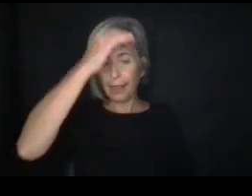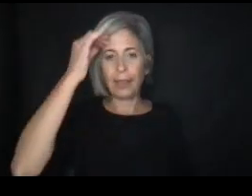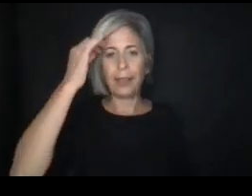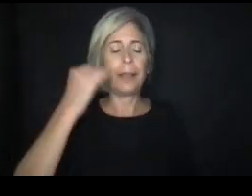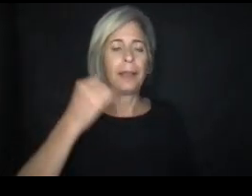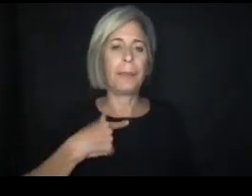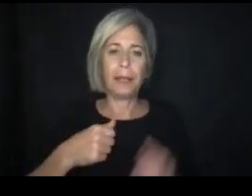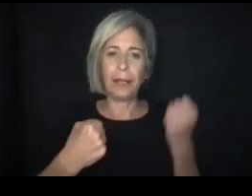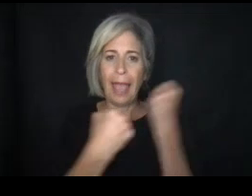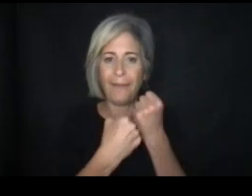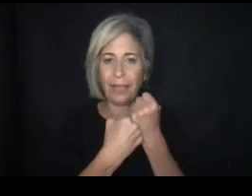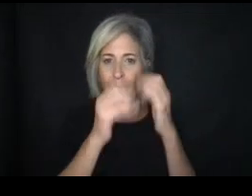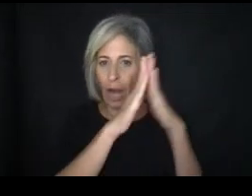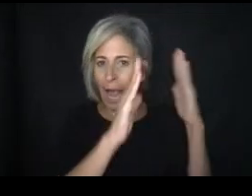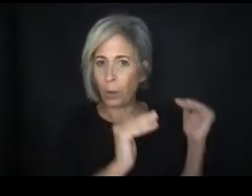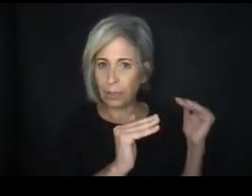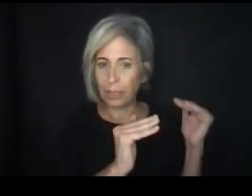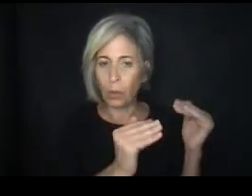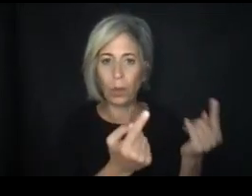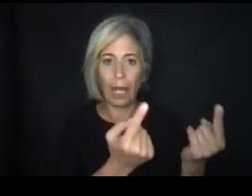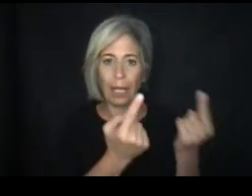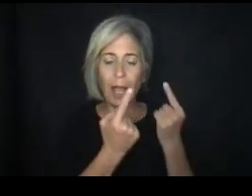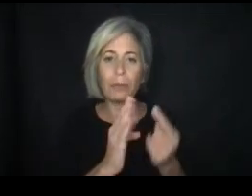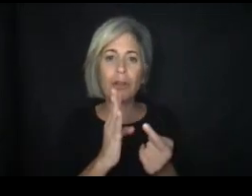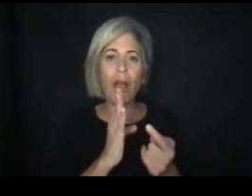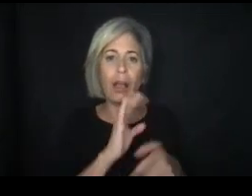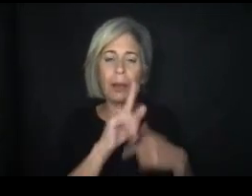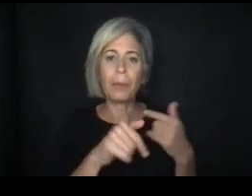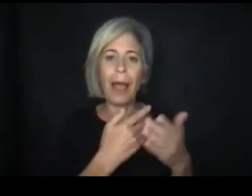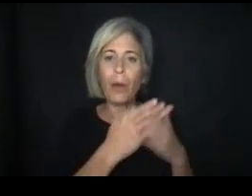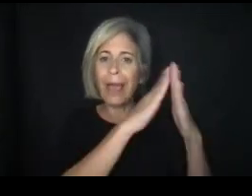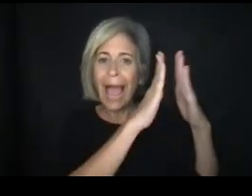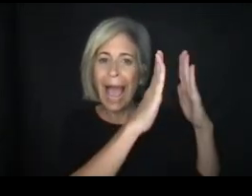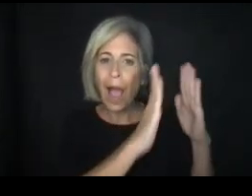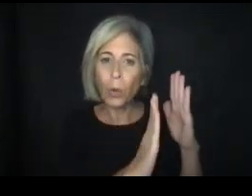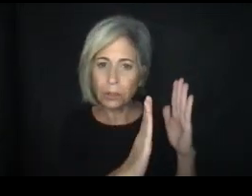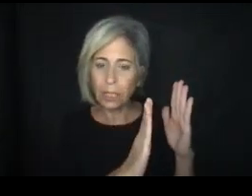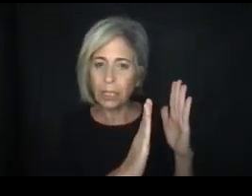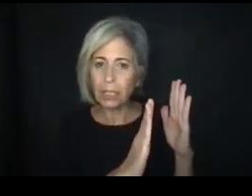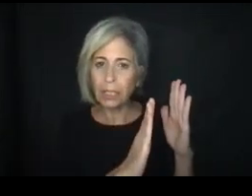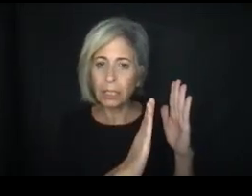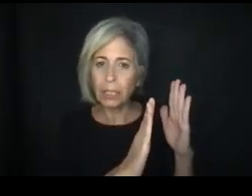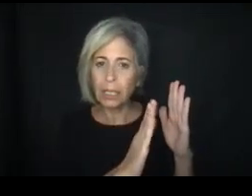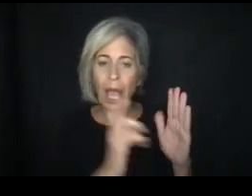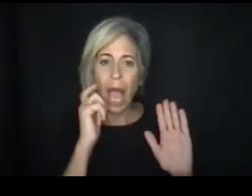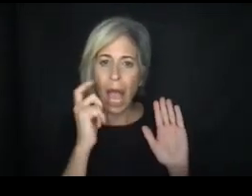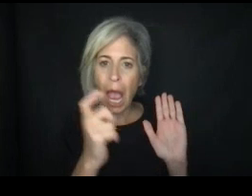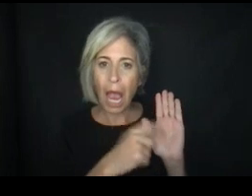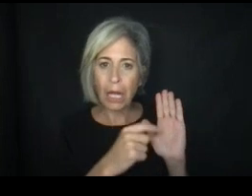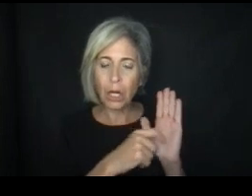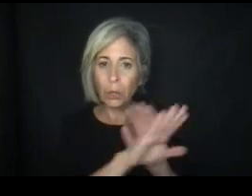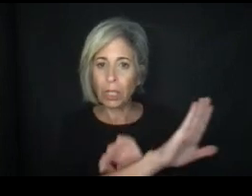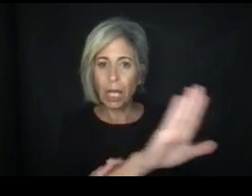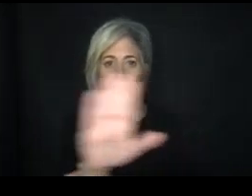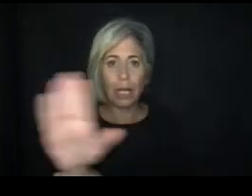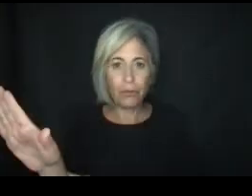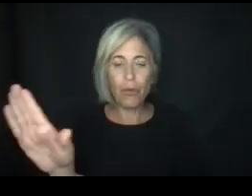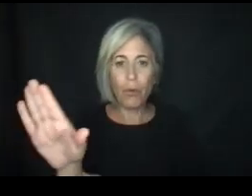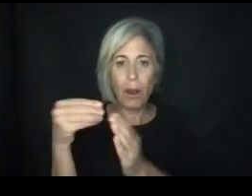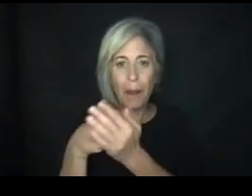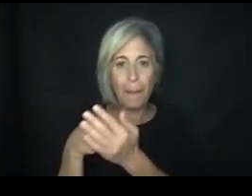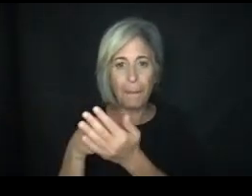advocate. So usually when I come up to talk, I'm talking housing. I noticed on your budget